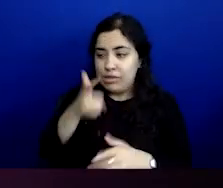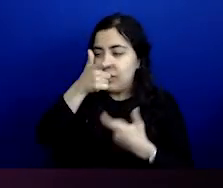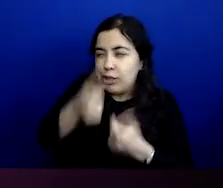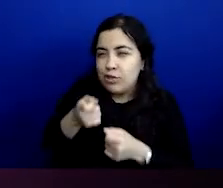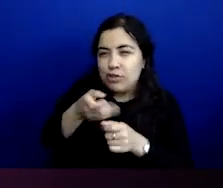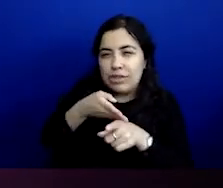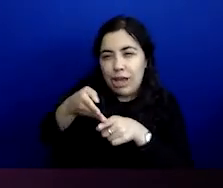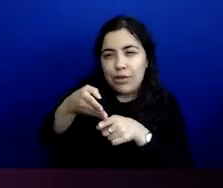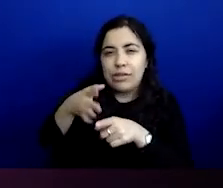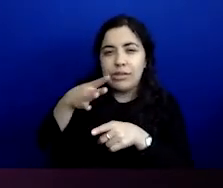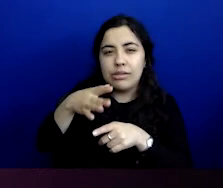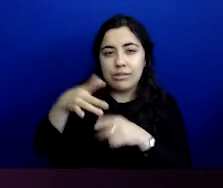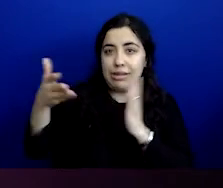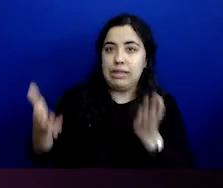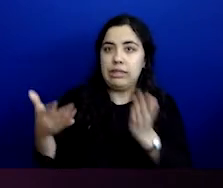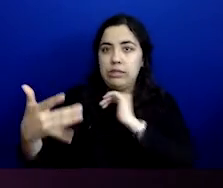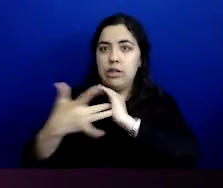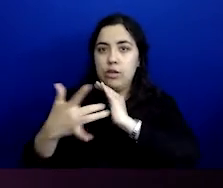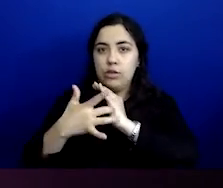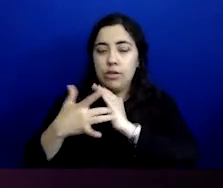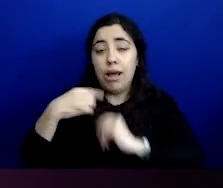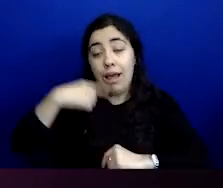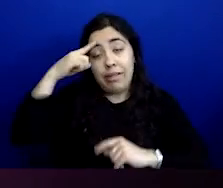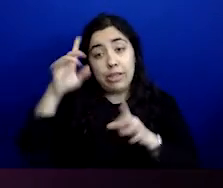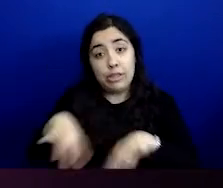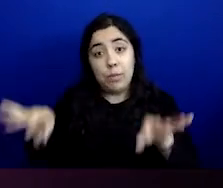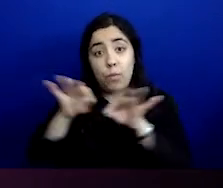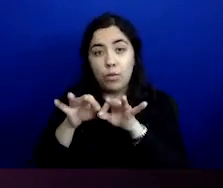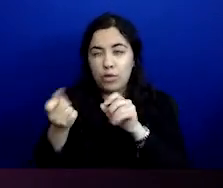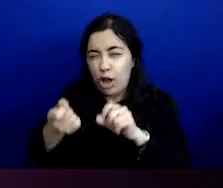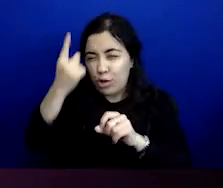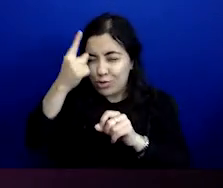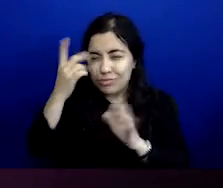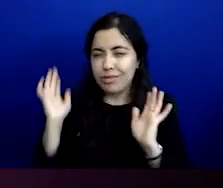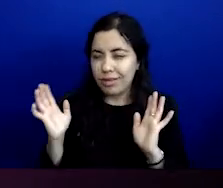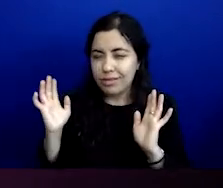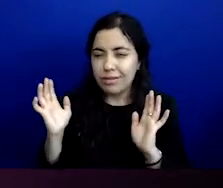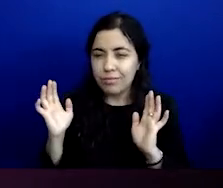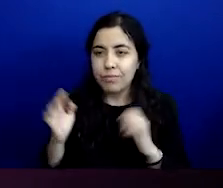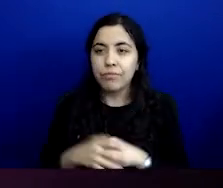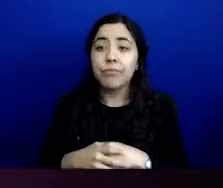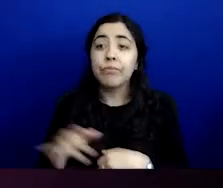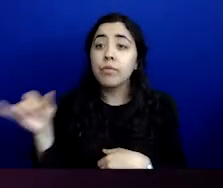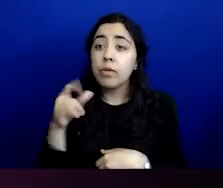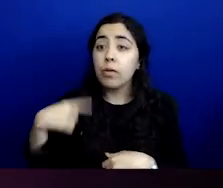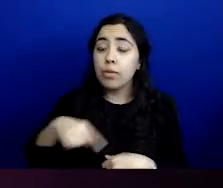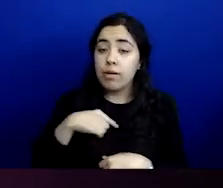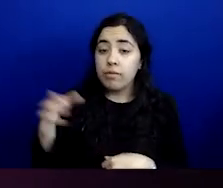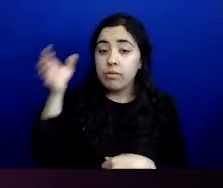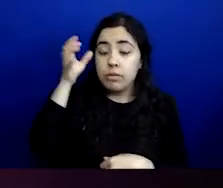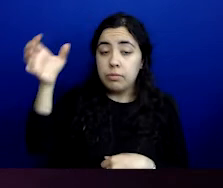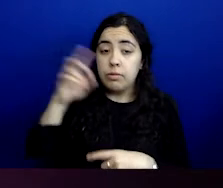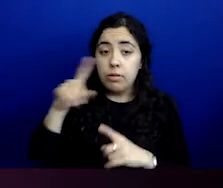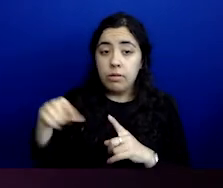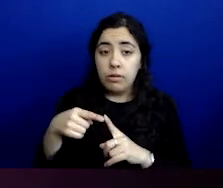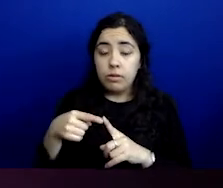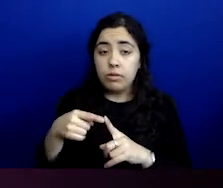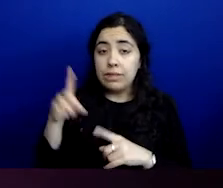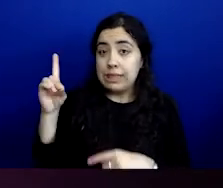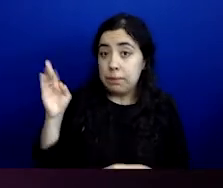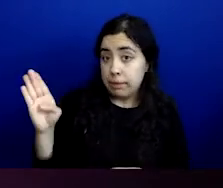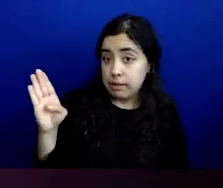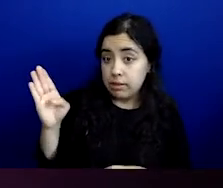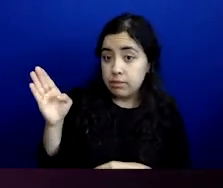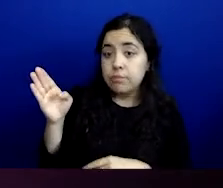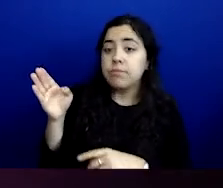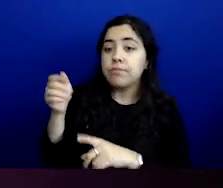interesting areas of this technology that I think is important to kind of like understand. We also have this idea of a database